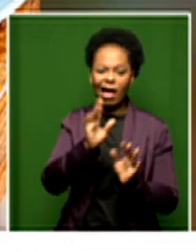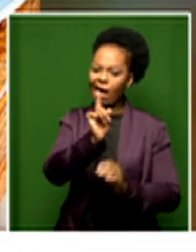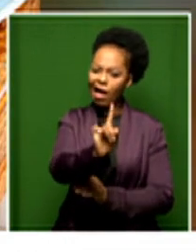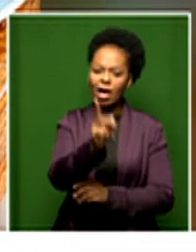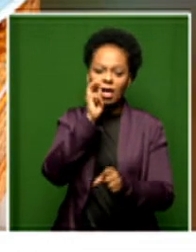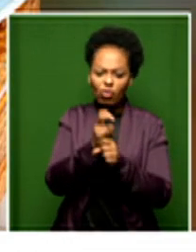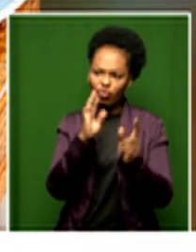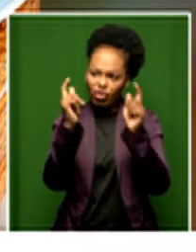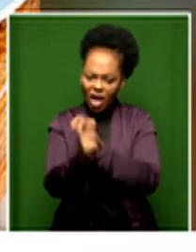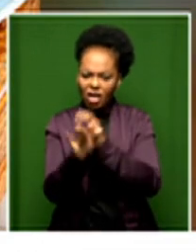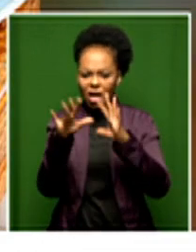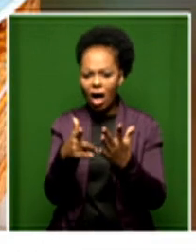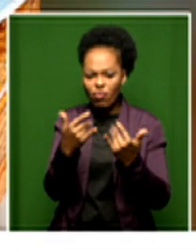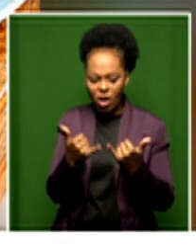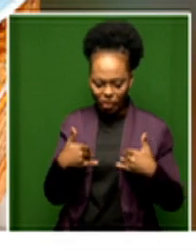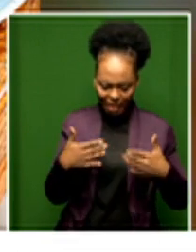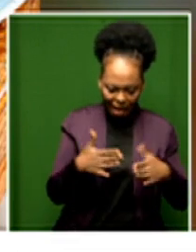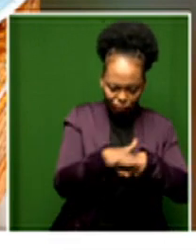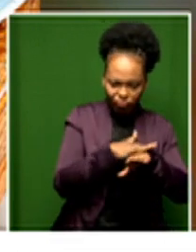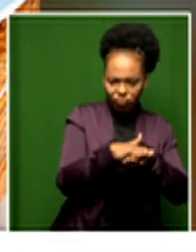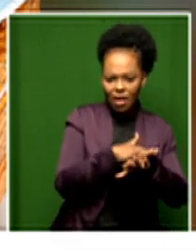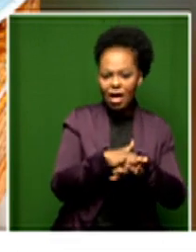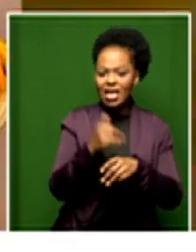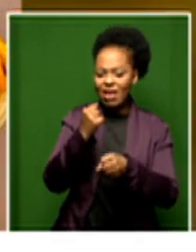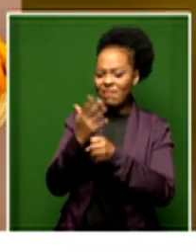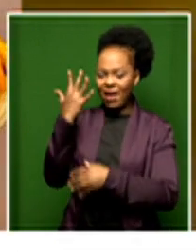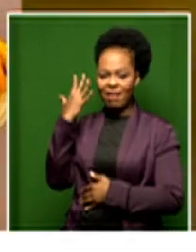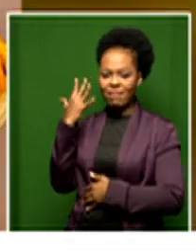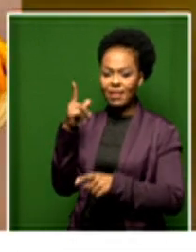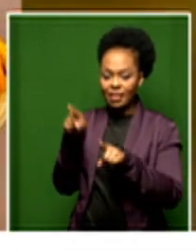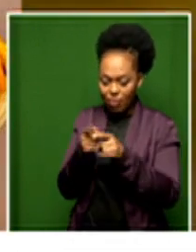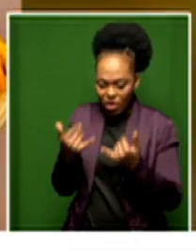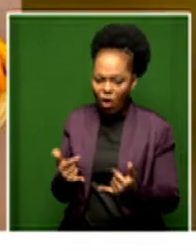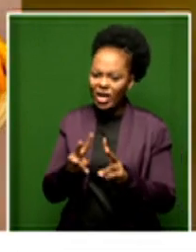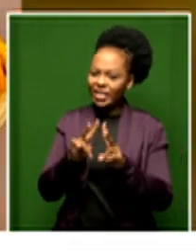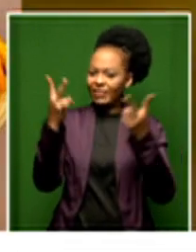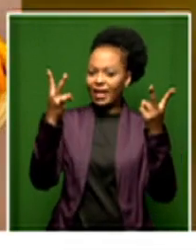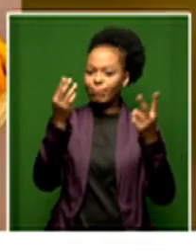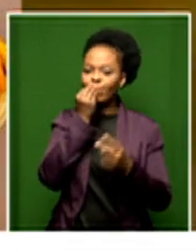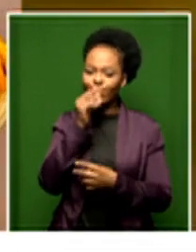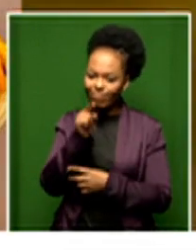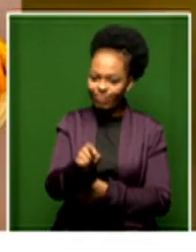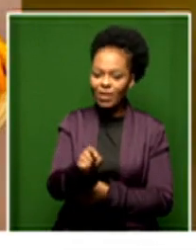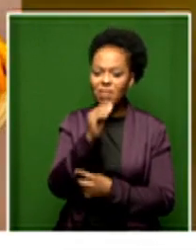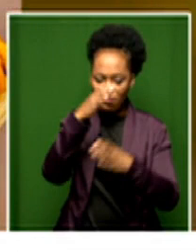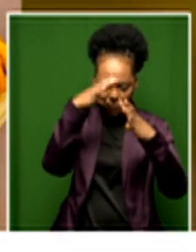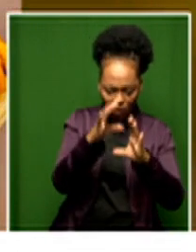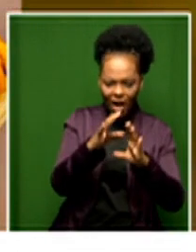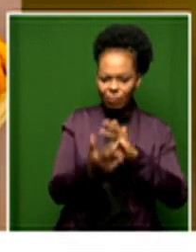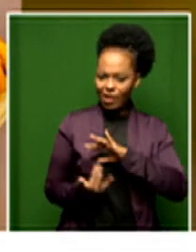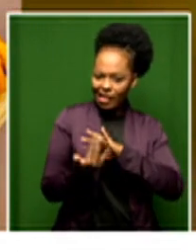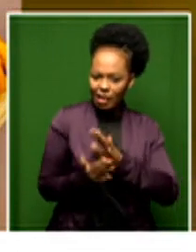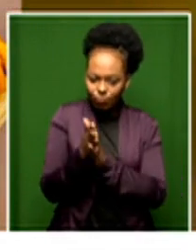we're doing creme brulee now and the way I studied creme brulee 5 years ago, it's different. So focus, passion, consistency,